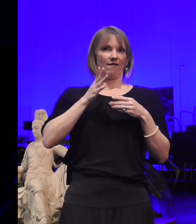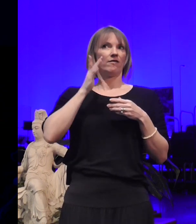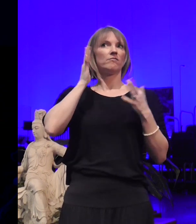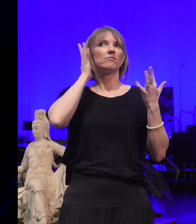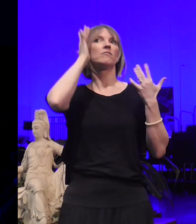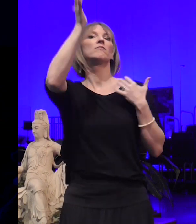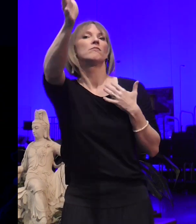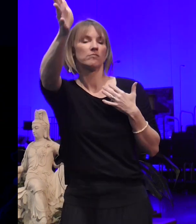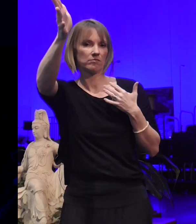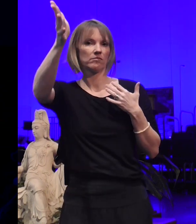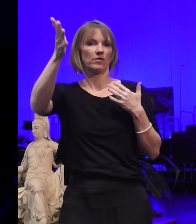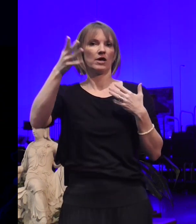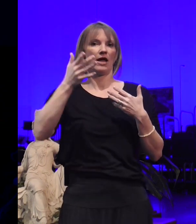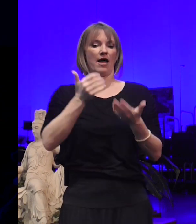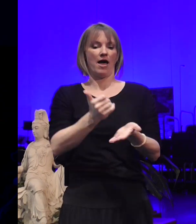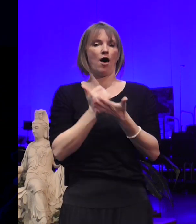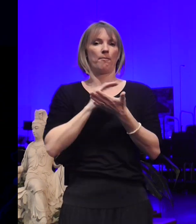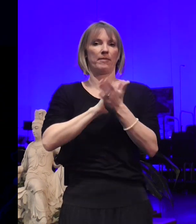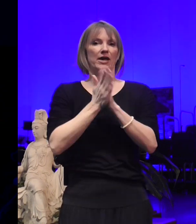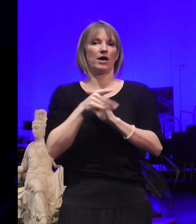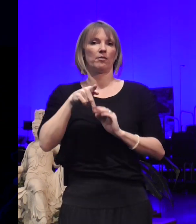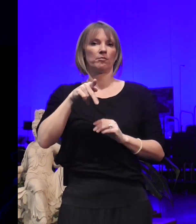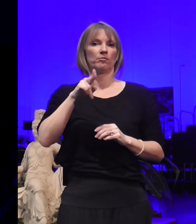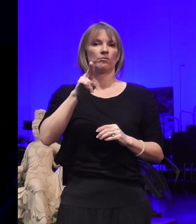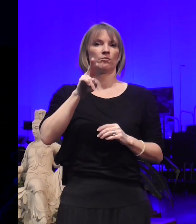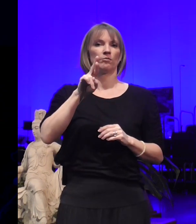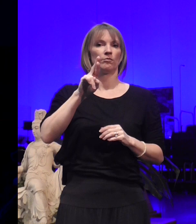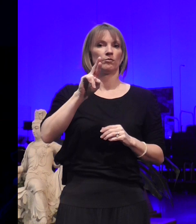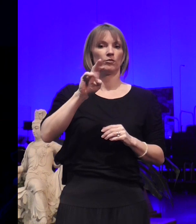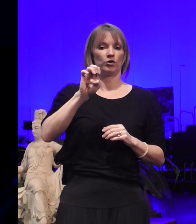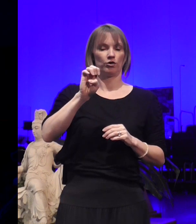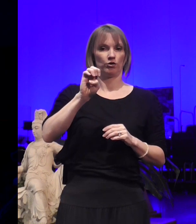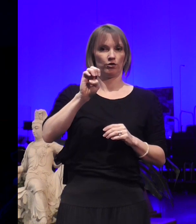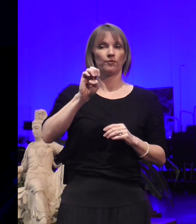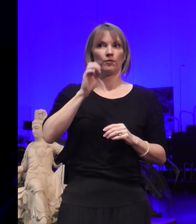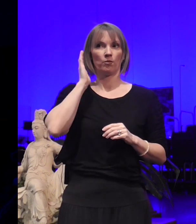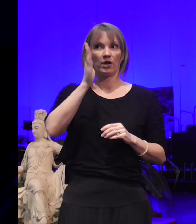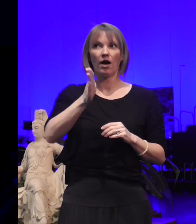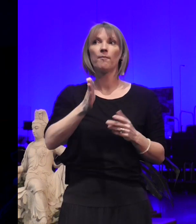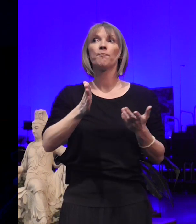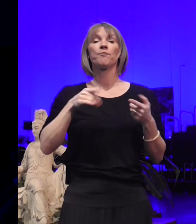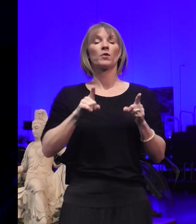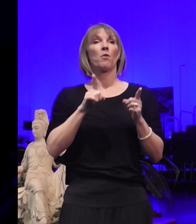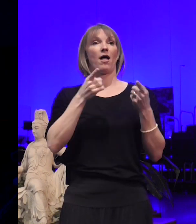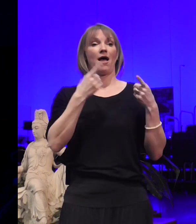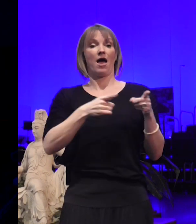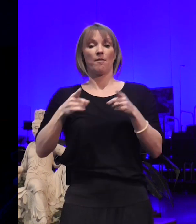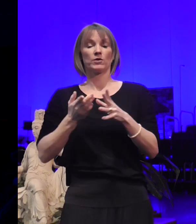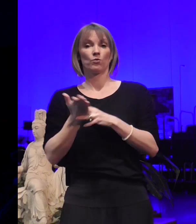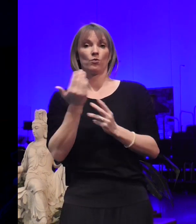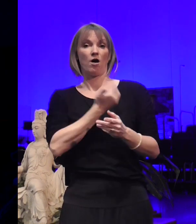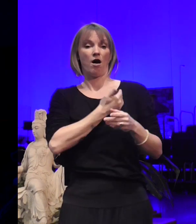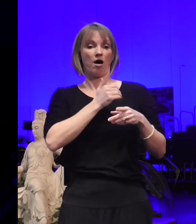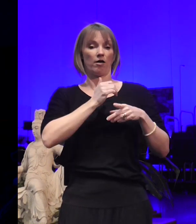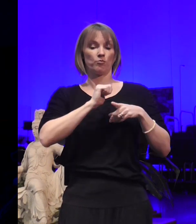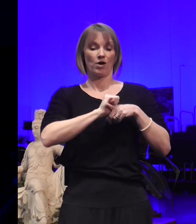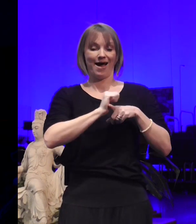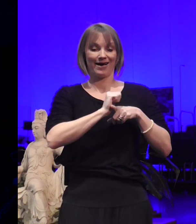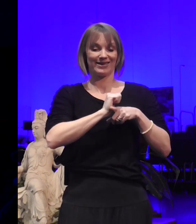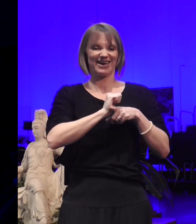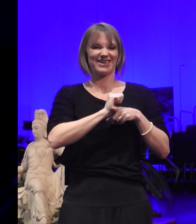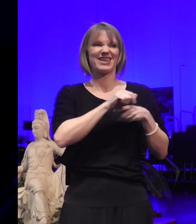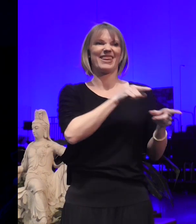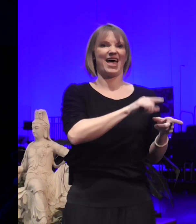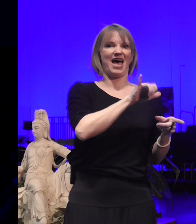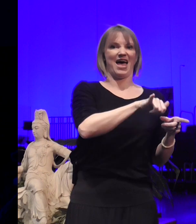it. Eventually. But as that clarity is coming in through our spiritual practice, the muck comes up. So